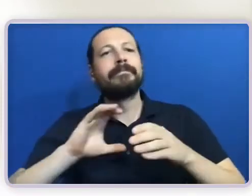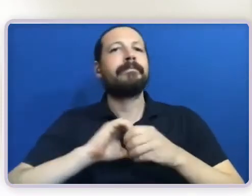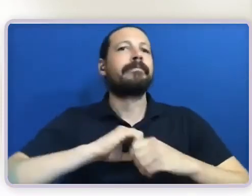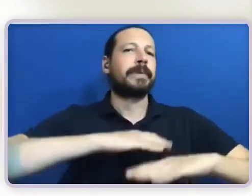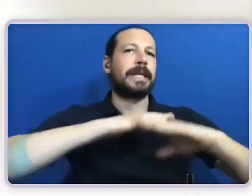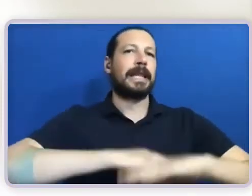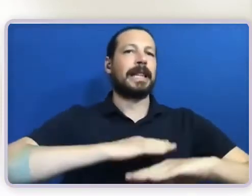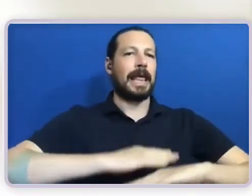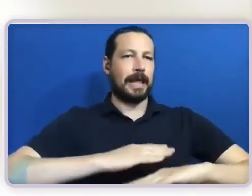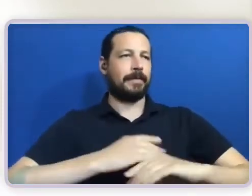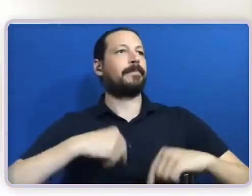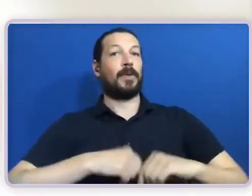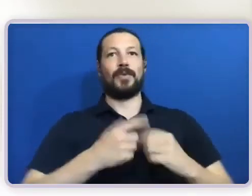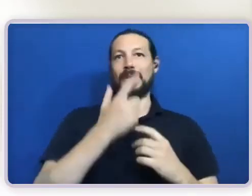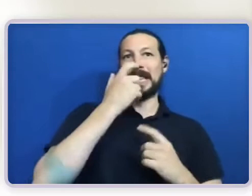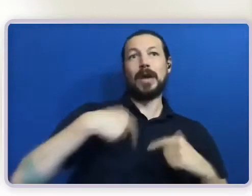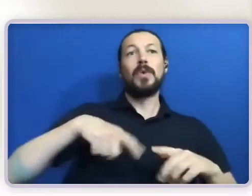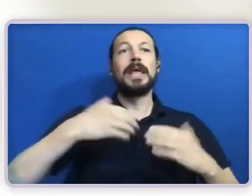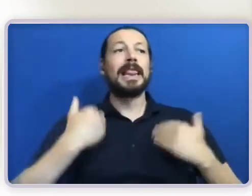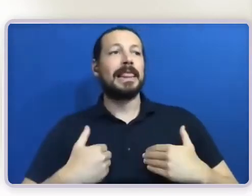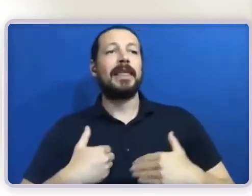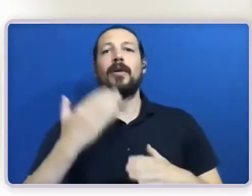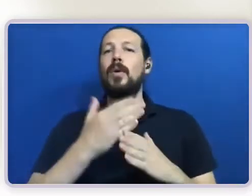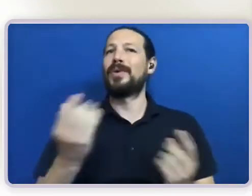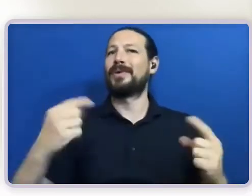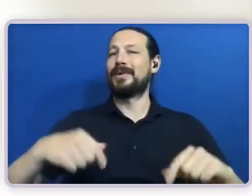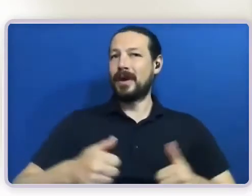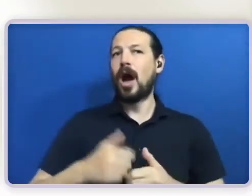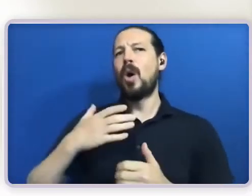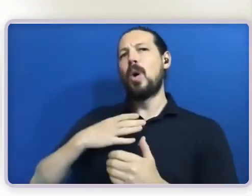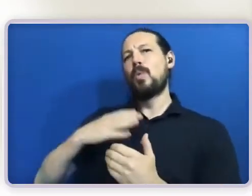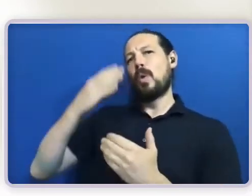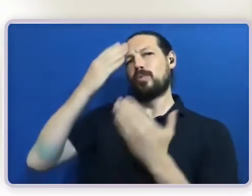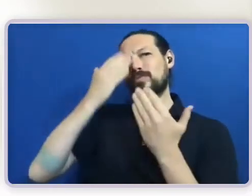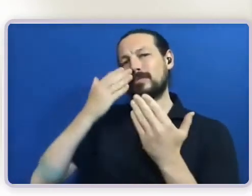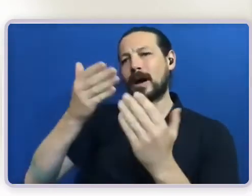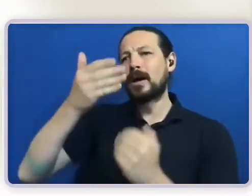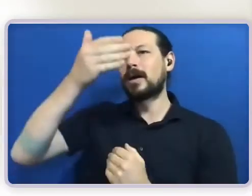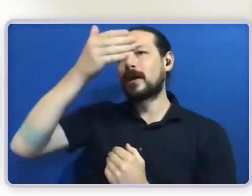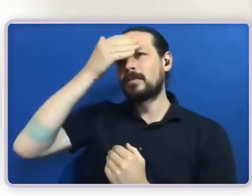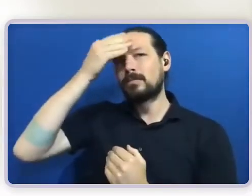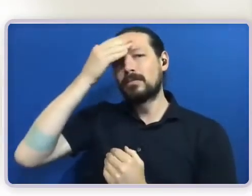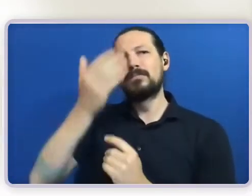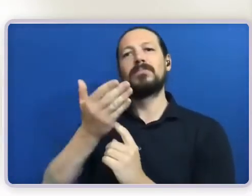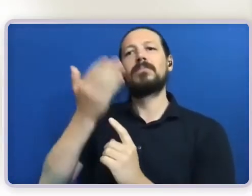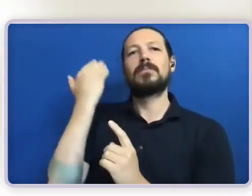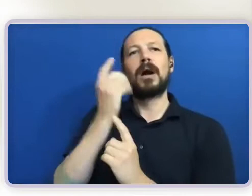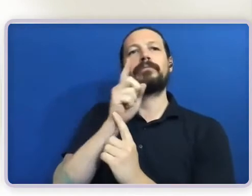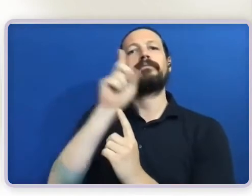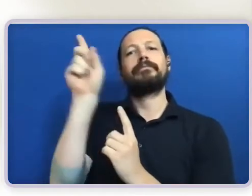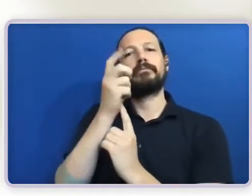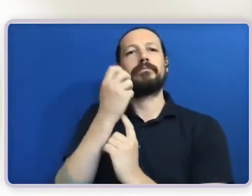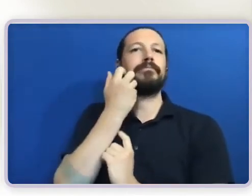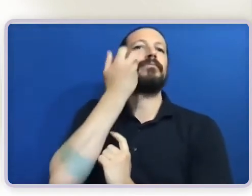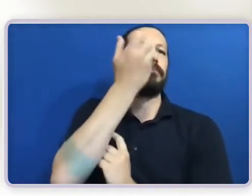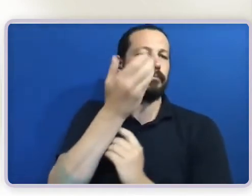fortunate to live and work on, and pay my respects to elders past, present and emerging. And also